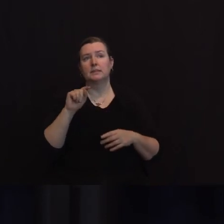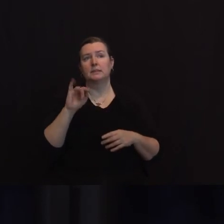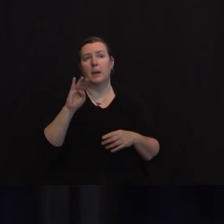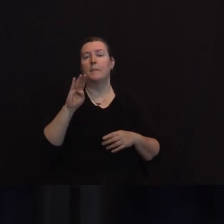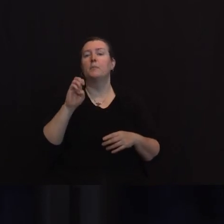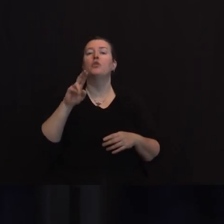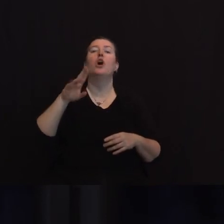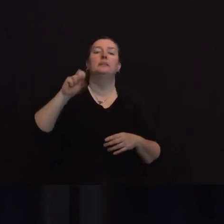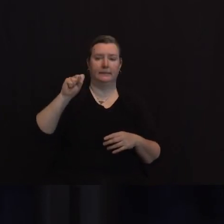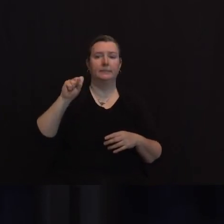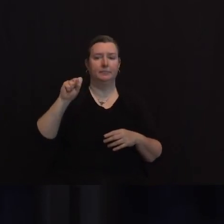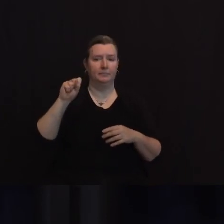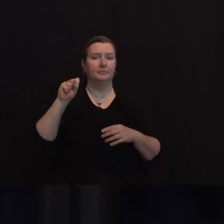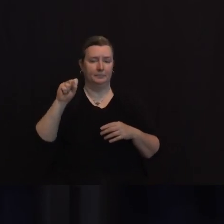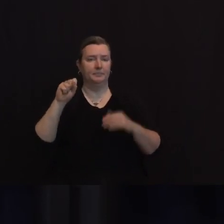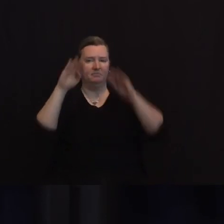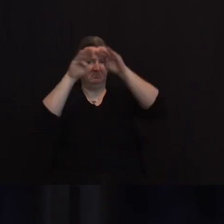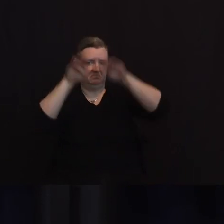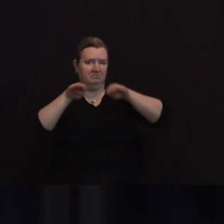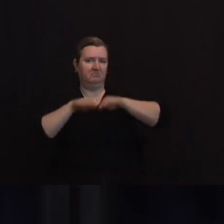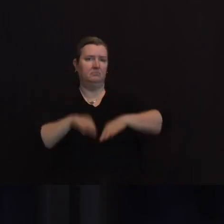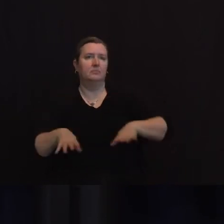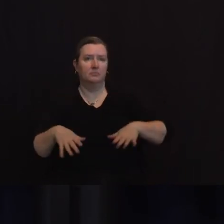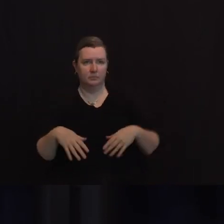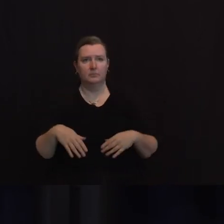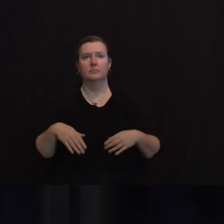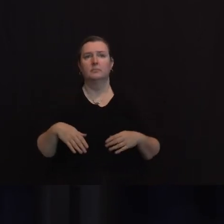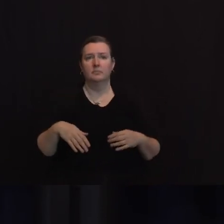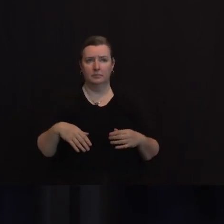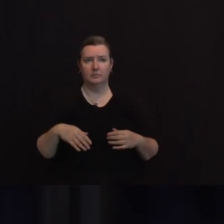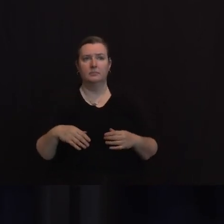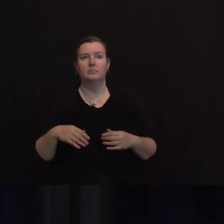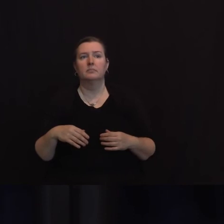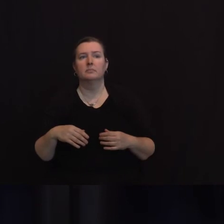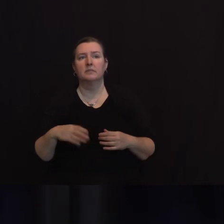In terms of the CVS and Walgreens,